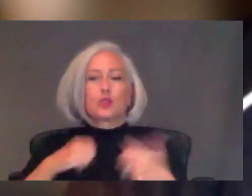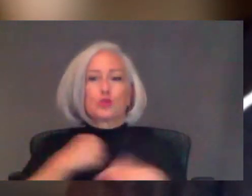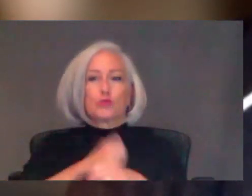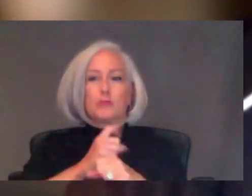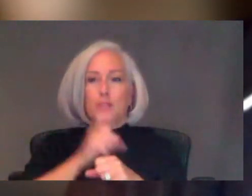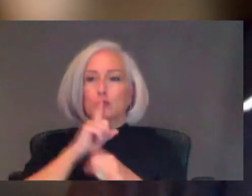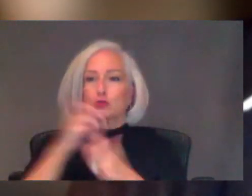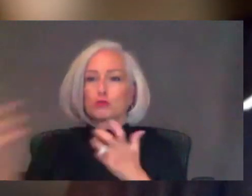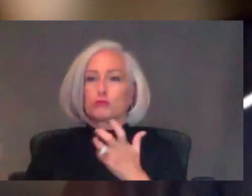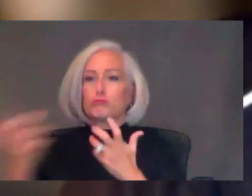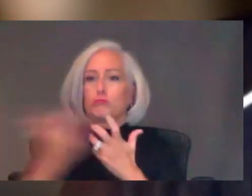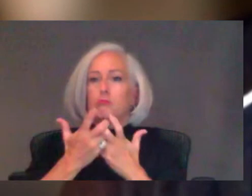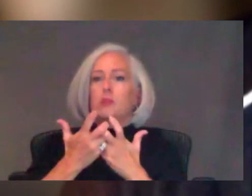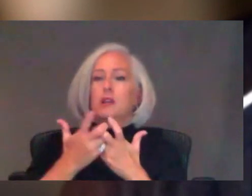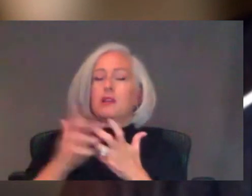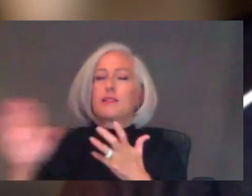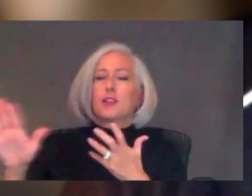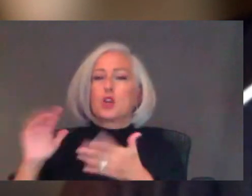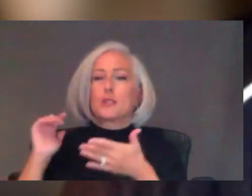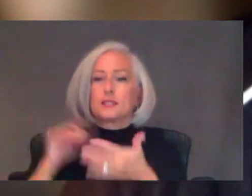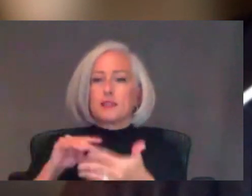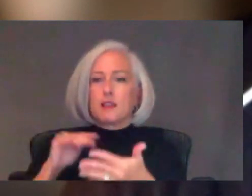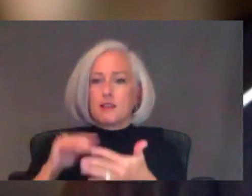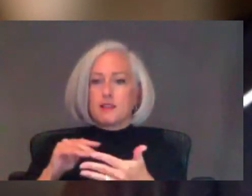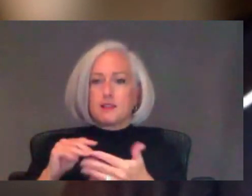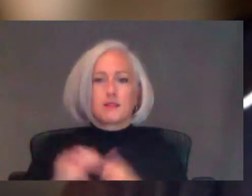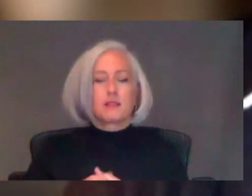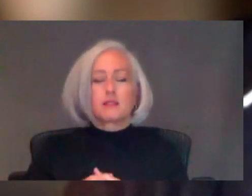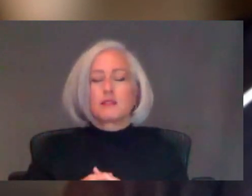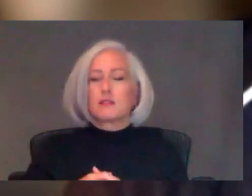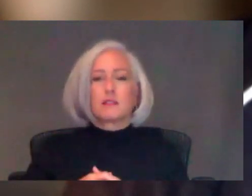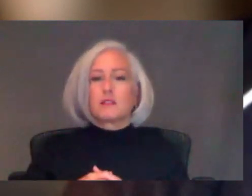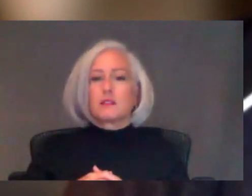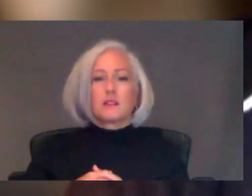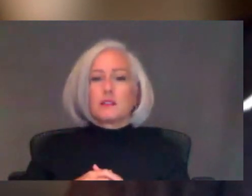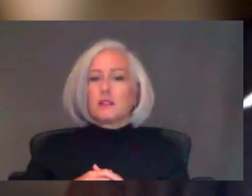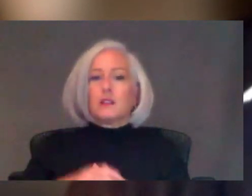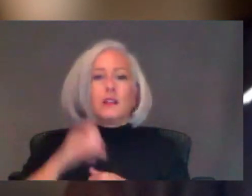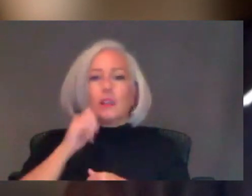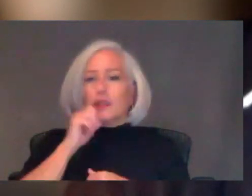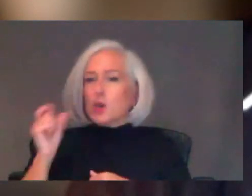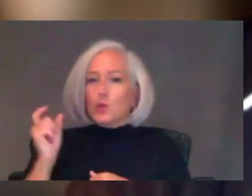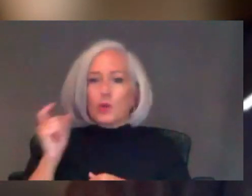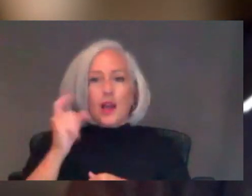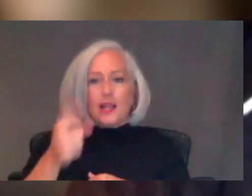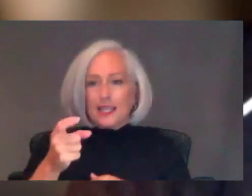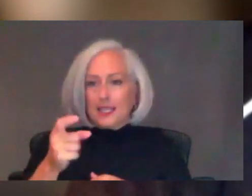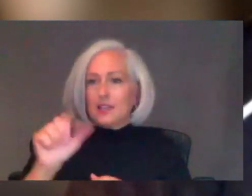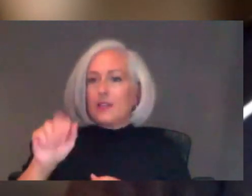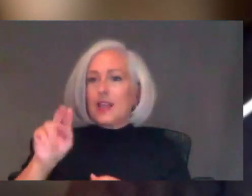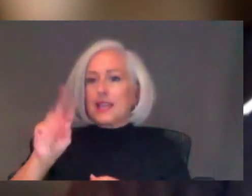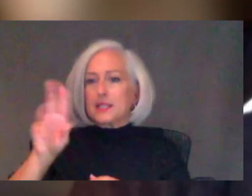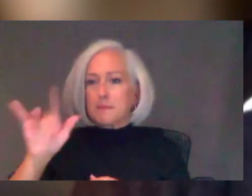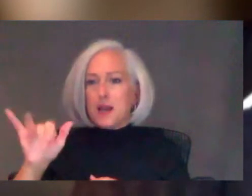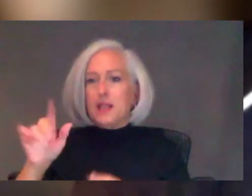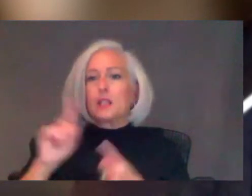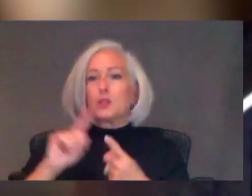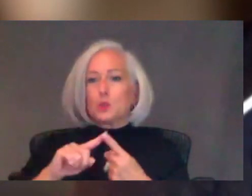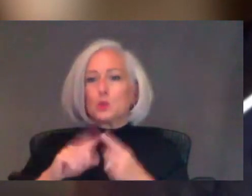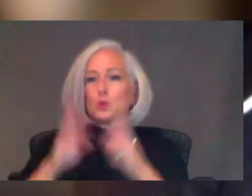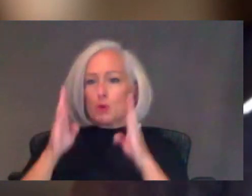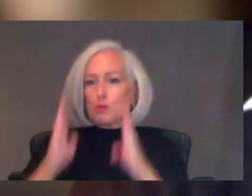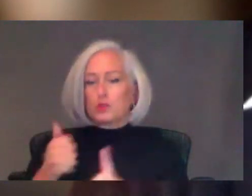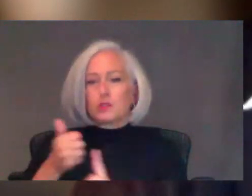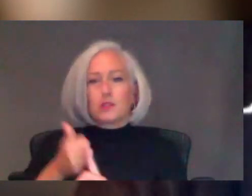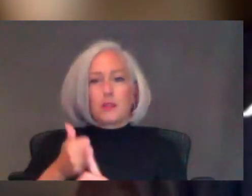get vaccinated because you don't want to have to put yourself in a position to take the treatment. The treatment is a last resort kind of thing, and let